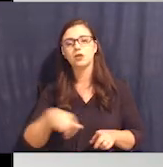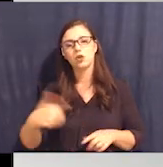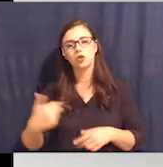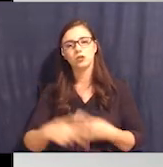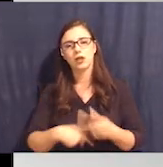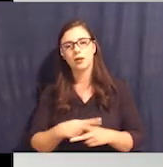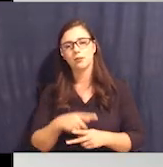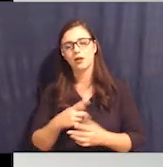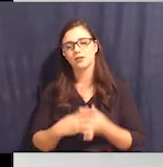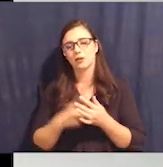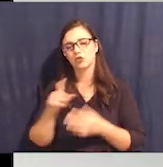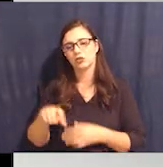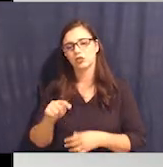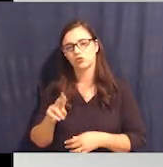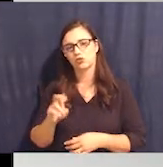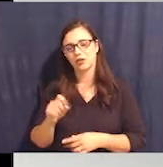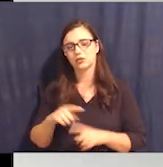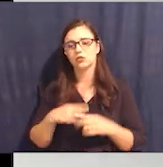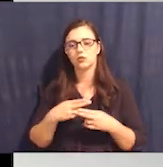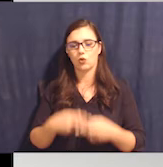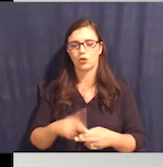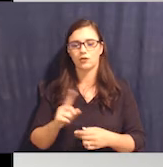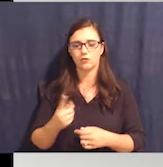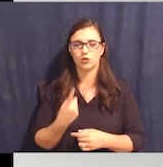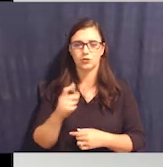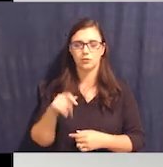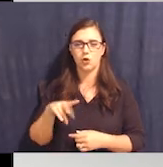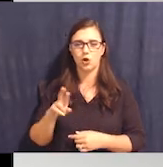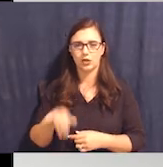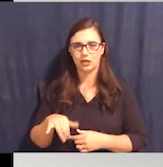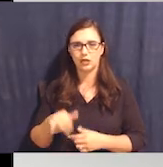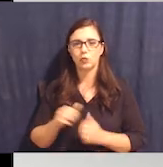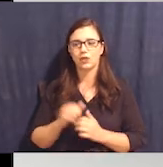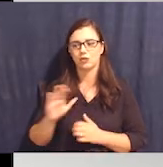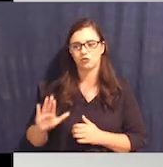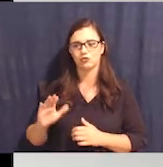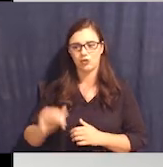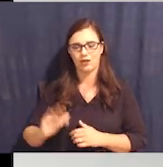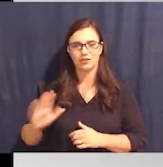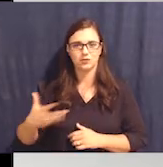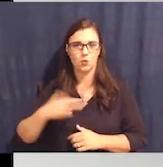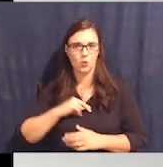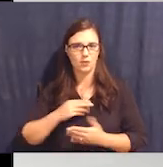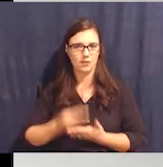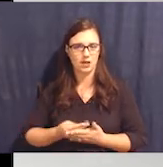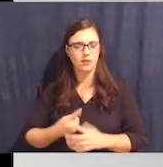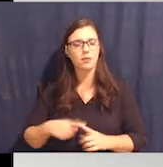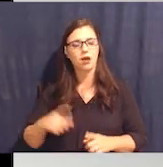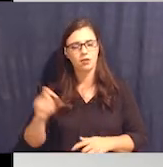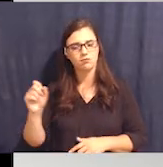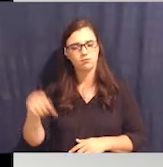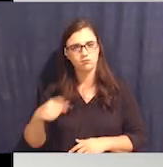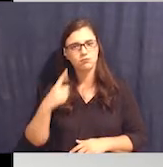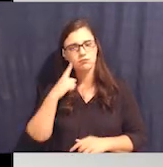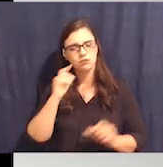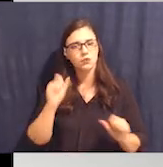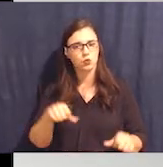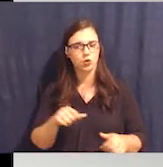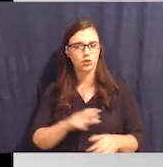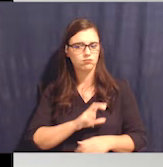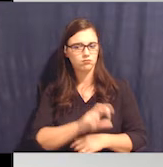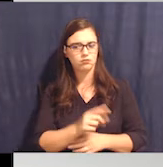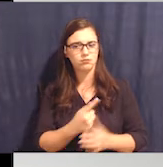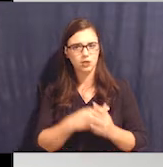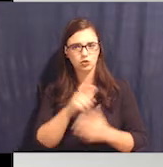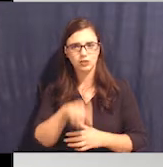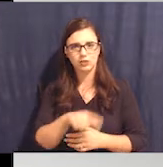is another type of special needs trust you could use called a first-party special needs trust with the child's own money. But I think, yeah, I think basically